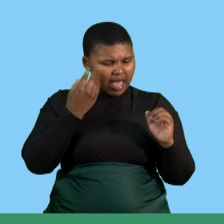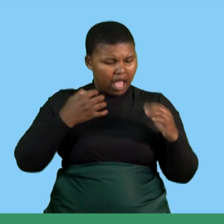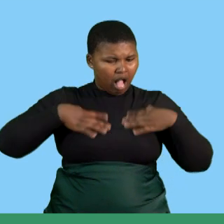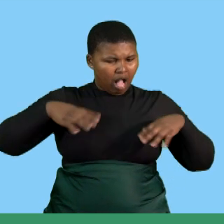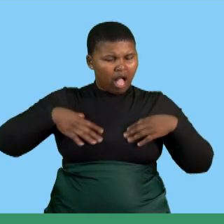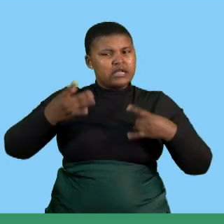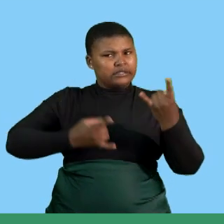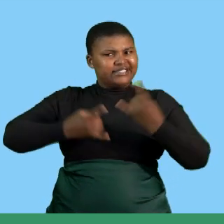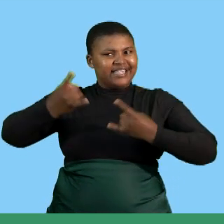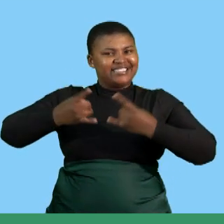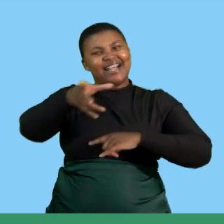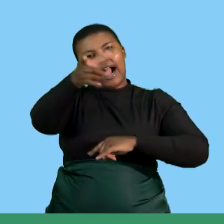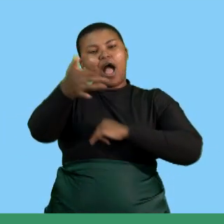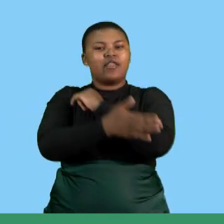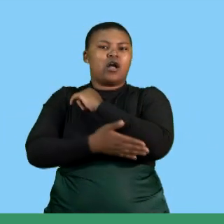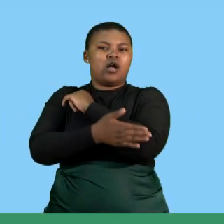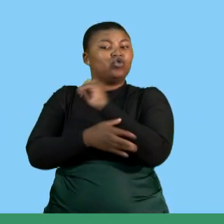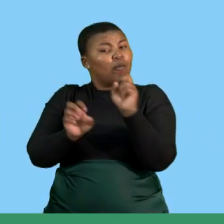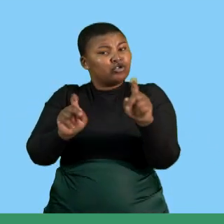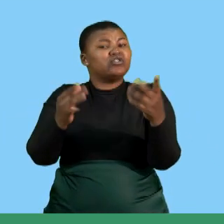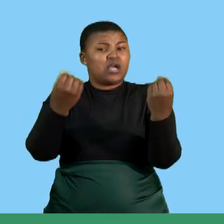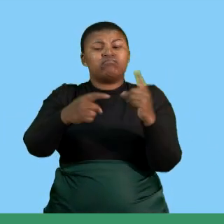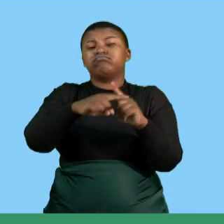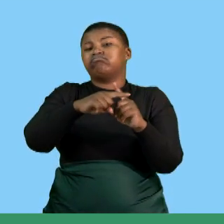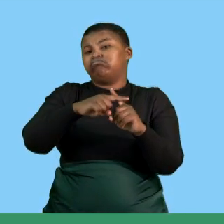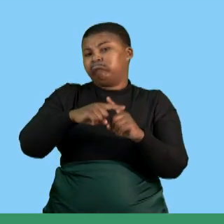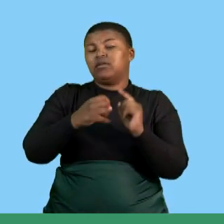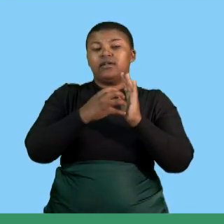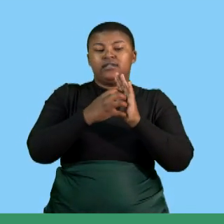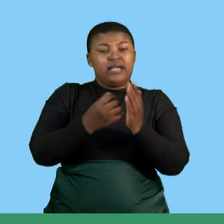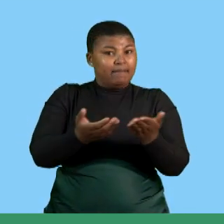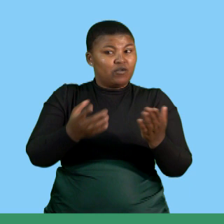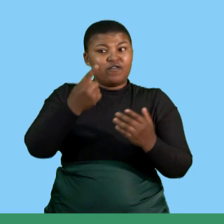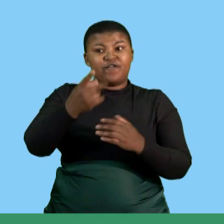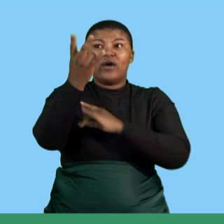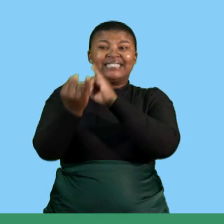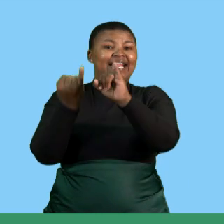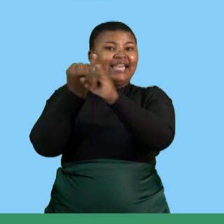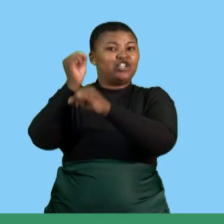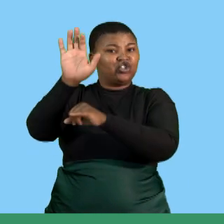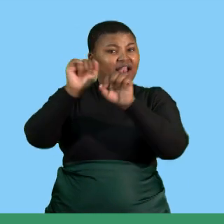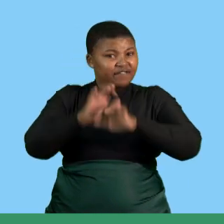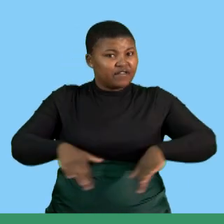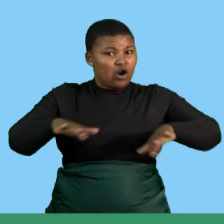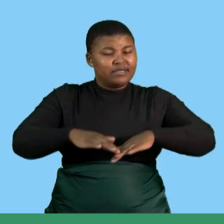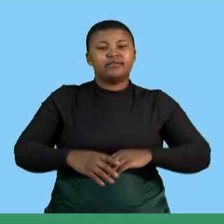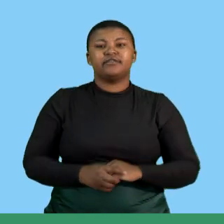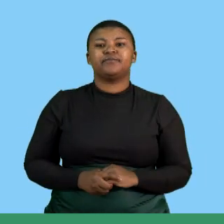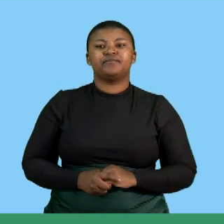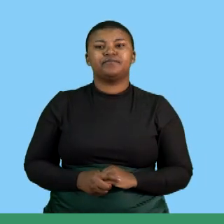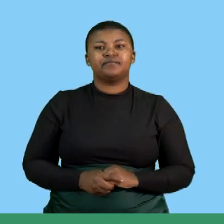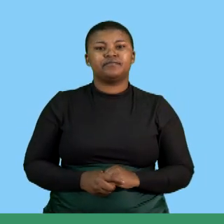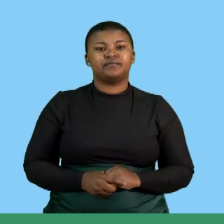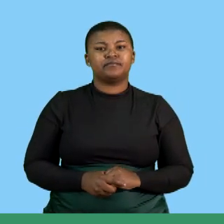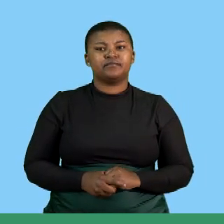other countries. So this is also then an example of an international environmental factor. So if I can draw your